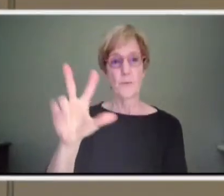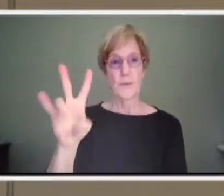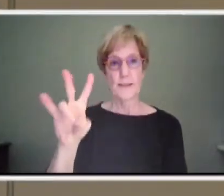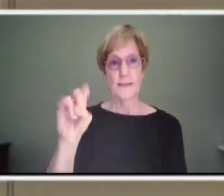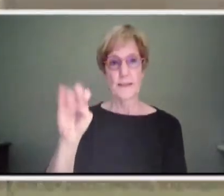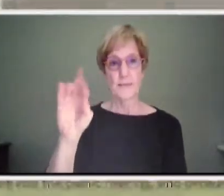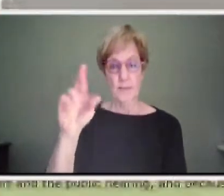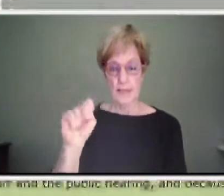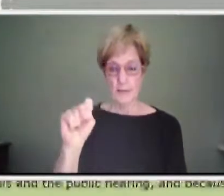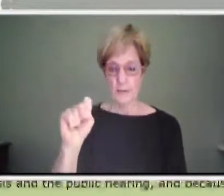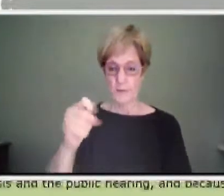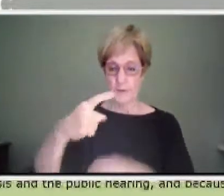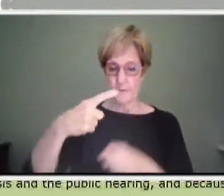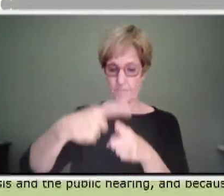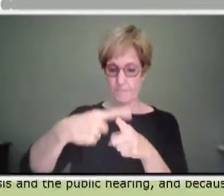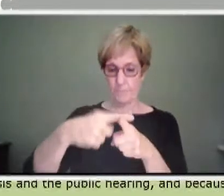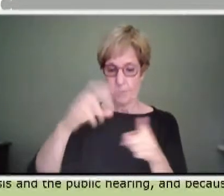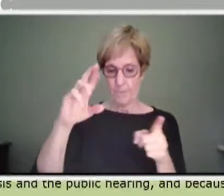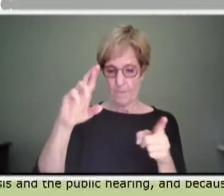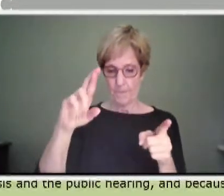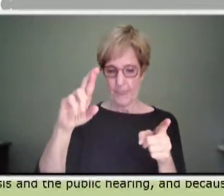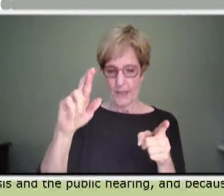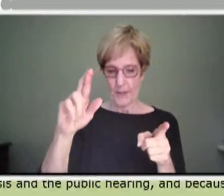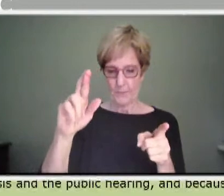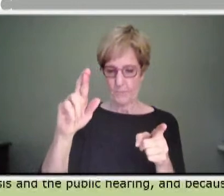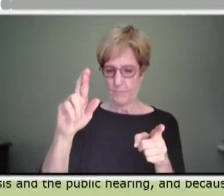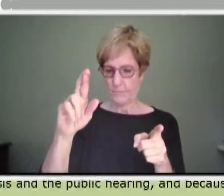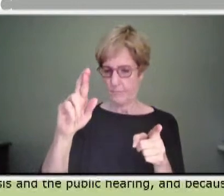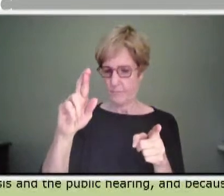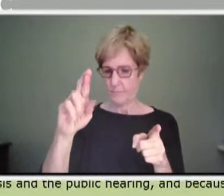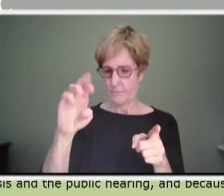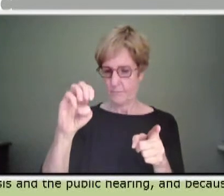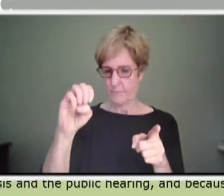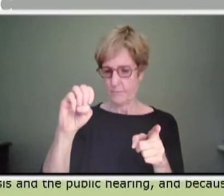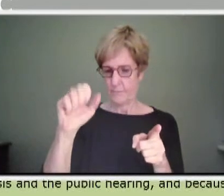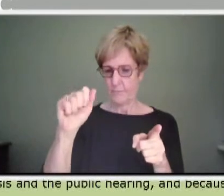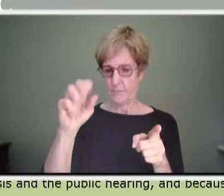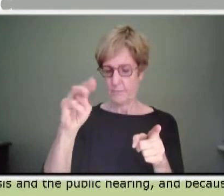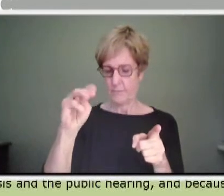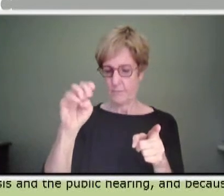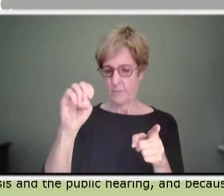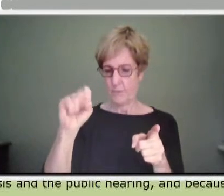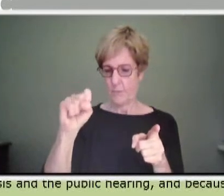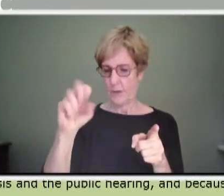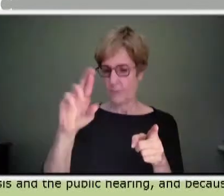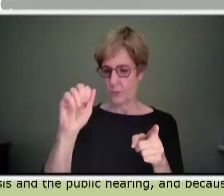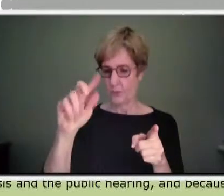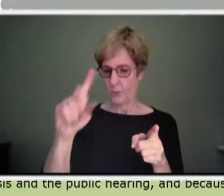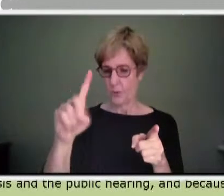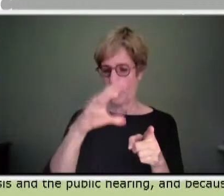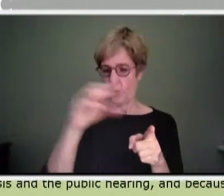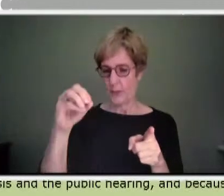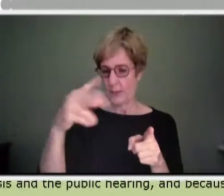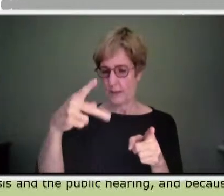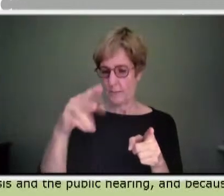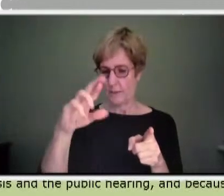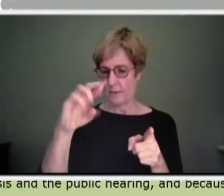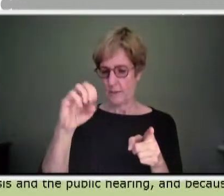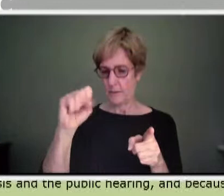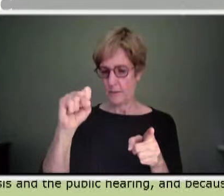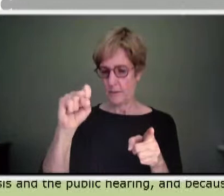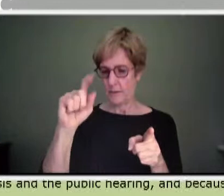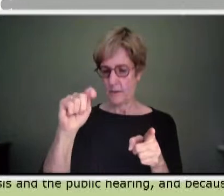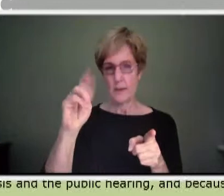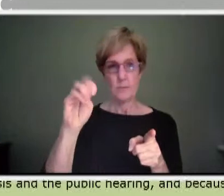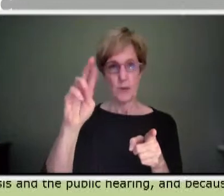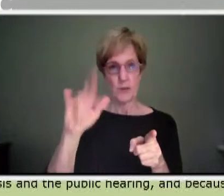northwest intersection of Reams Road and Pressbury Boulevard, south of W.T. Harris Boulevard in Council District 4, Ms. Johnson's